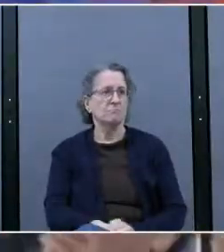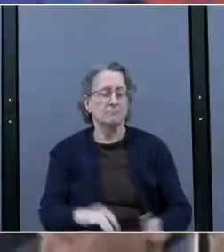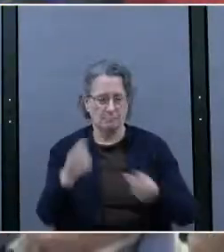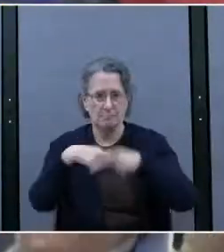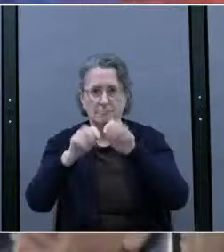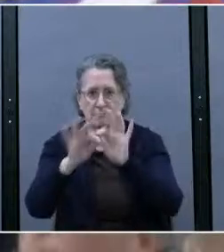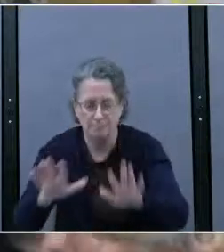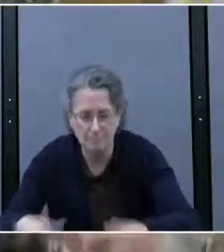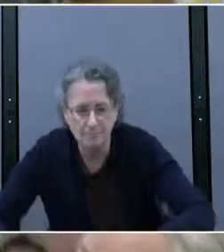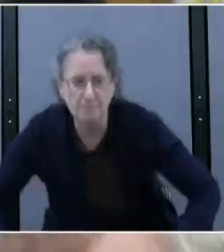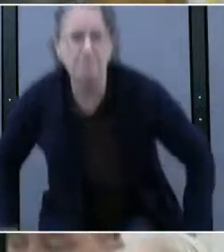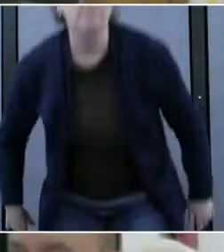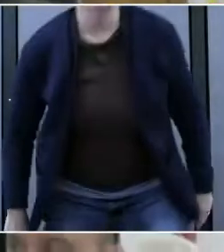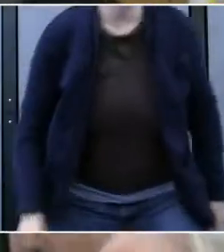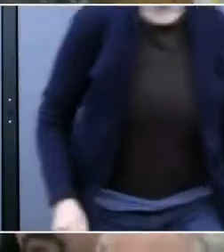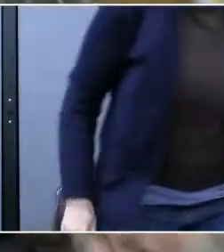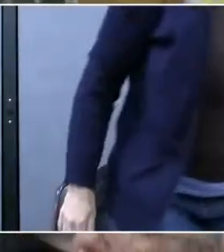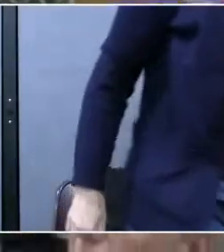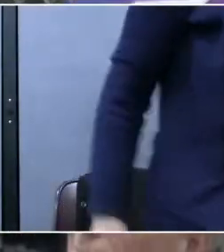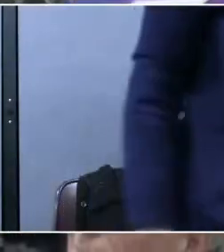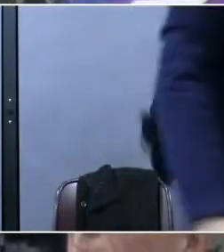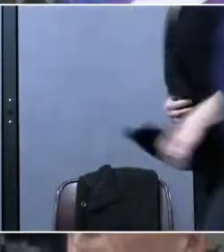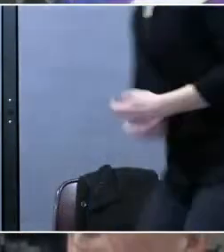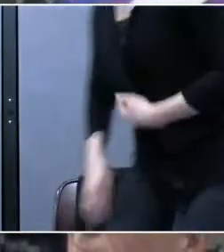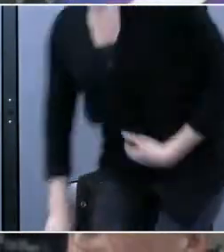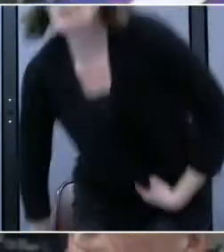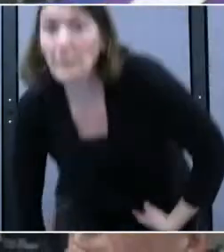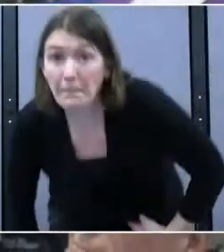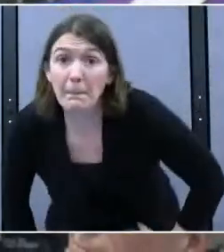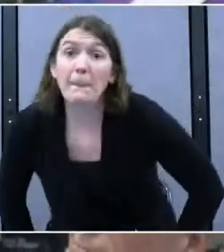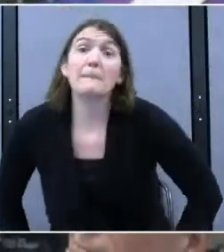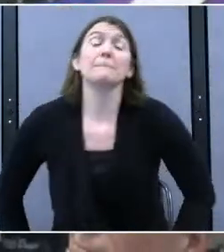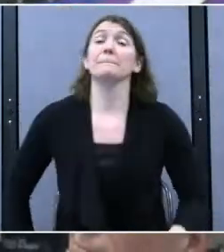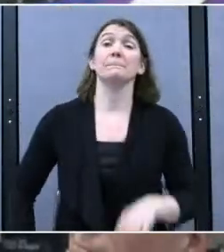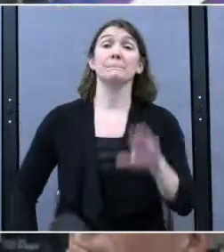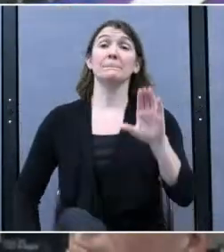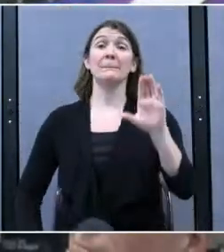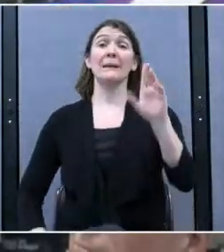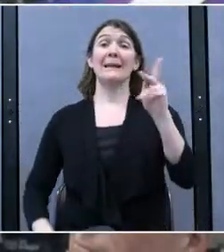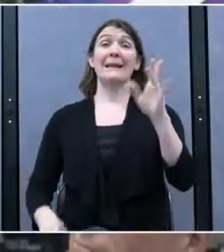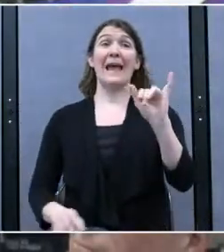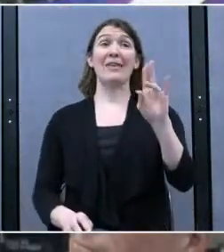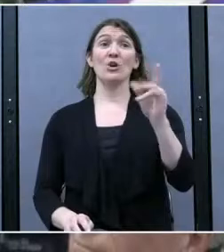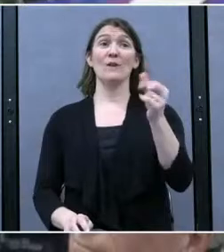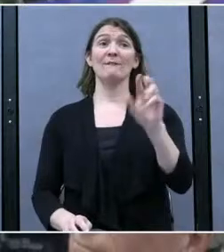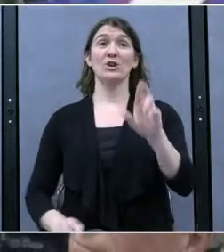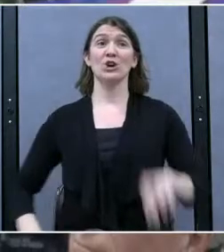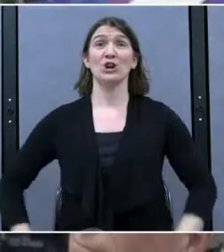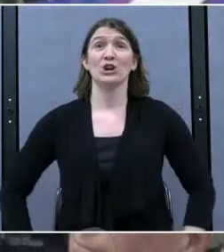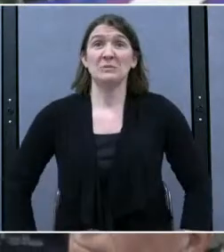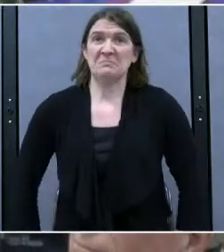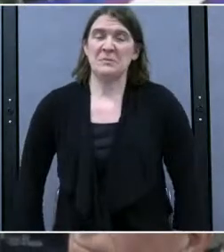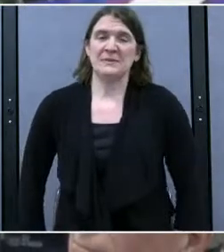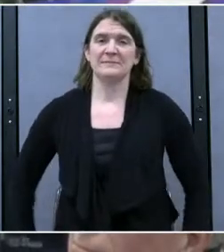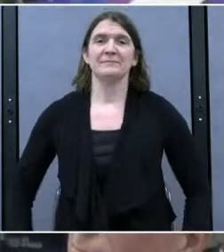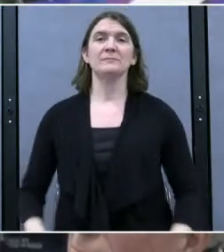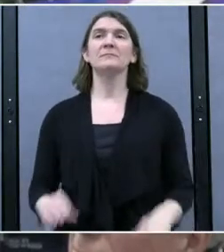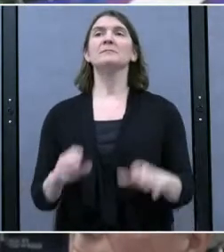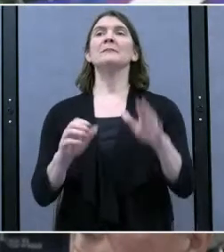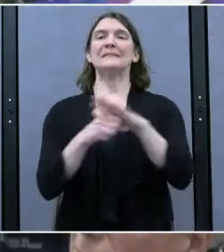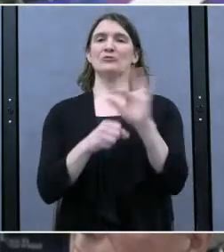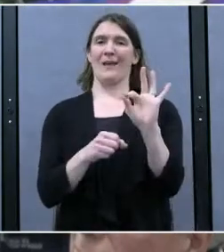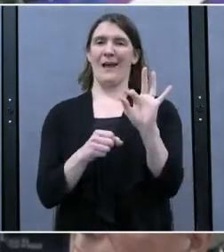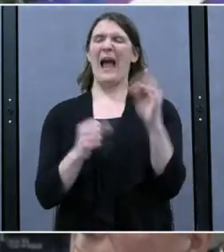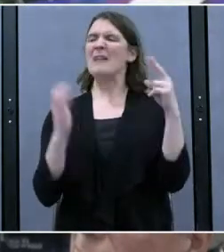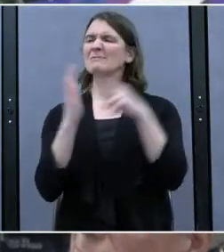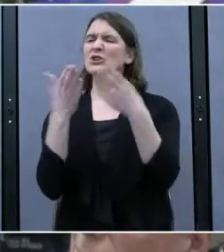Thanks, Kathy, for District 9. I wonder if it's possible. I feel like when I'm looking at the general